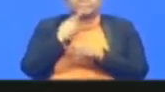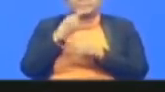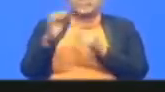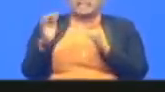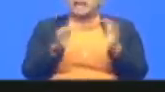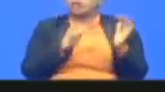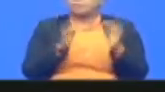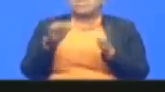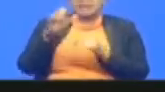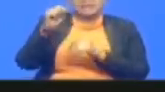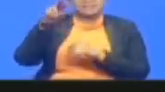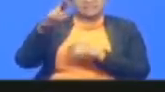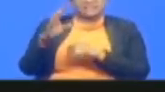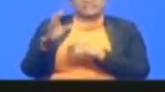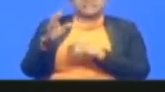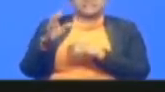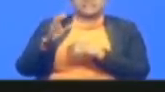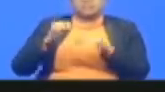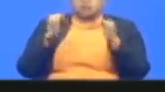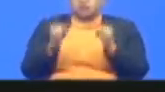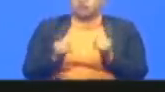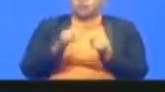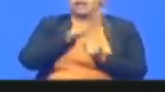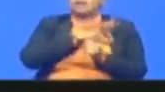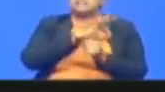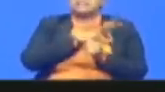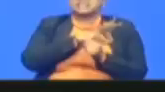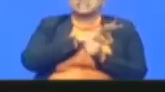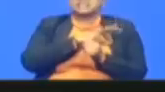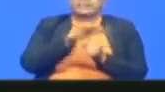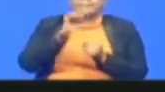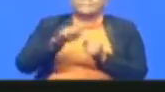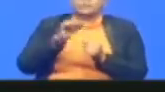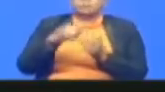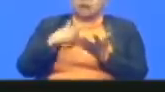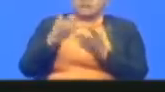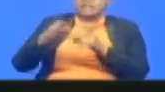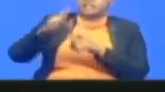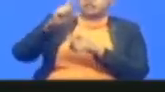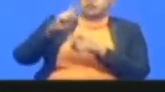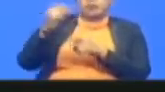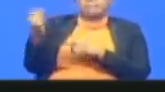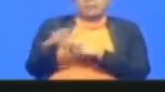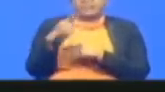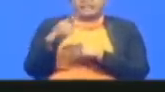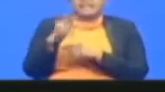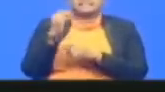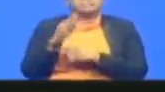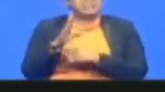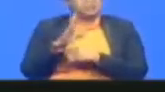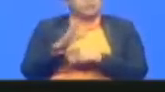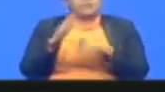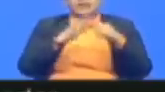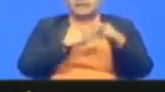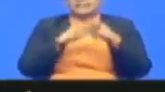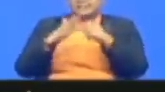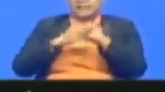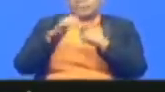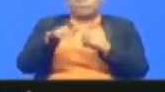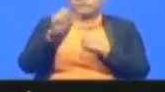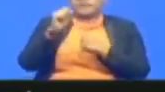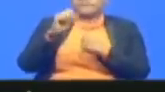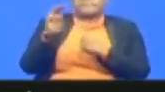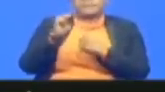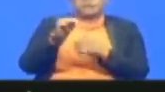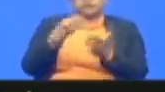arguments by SRC, that the new allowances would lead to an additional monthly expense of 99.5 million shillings